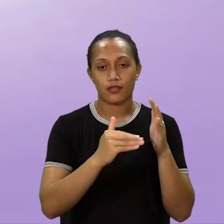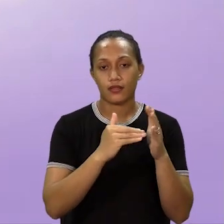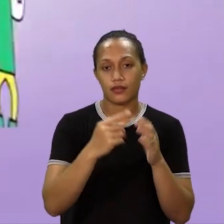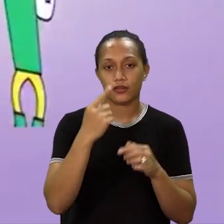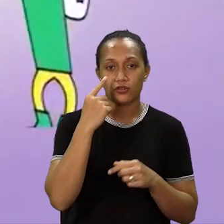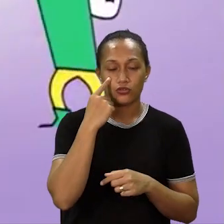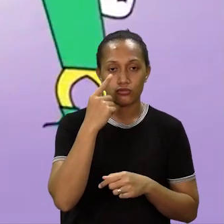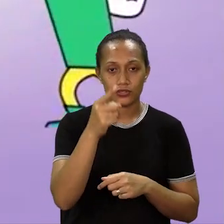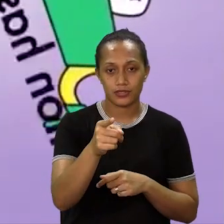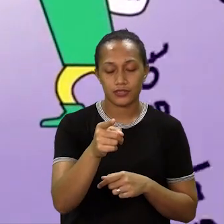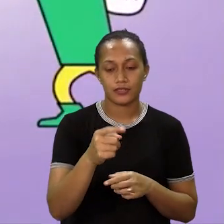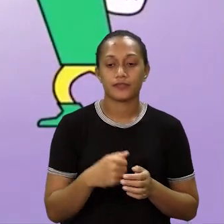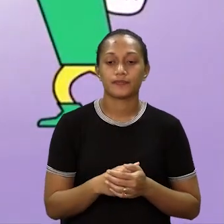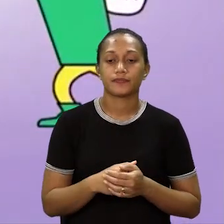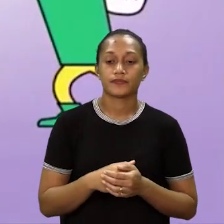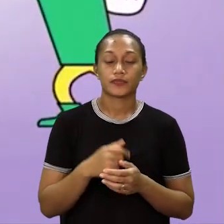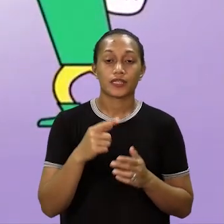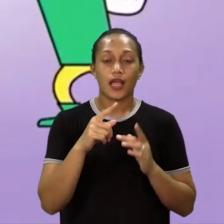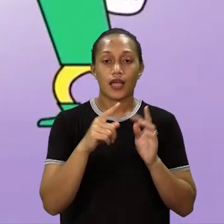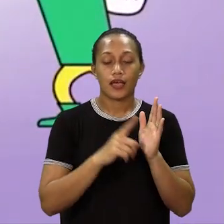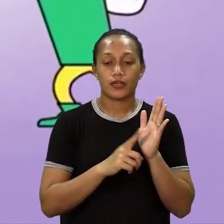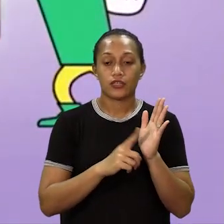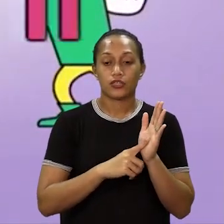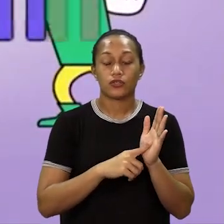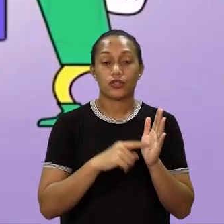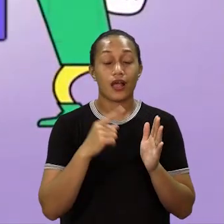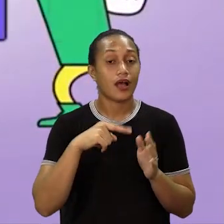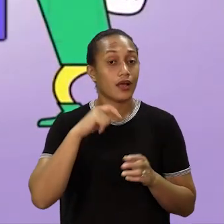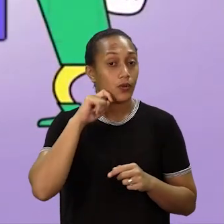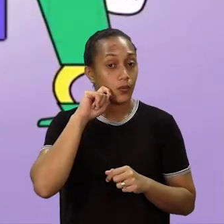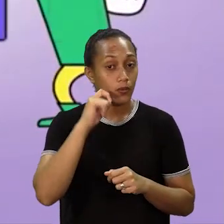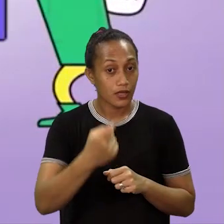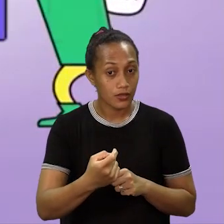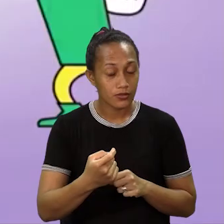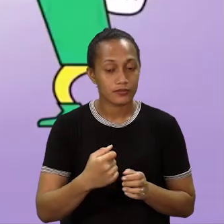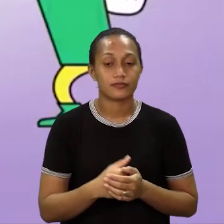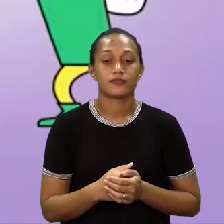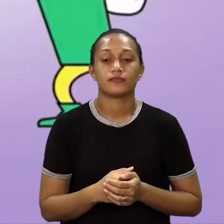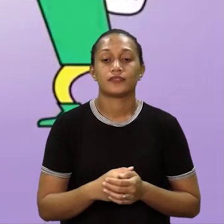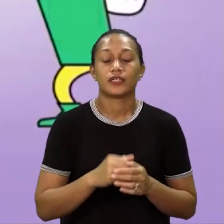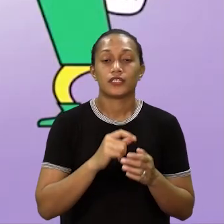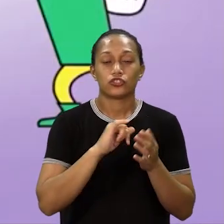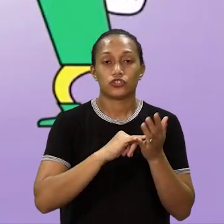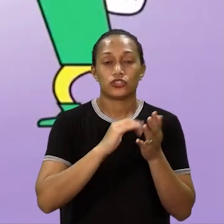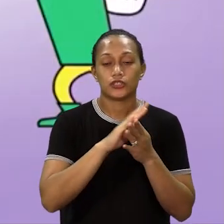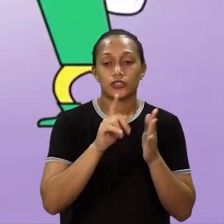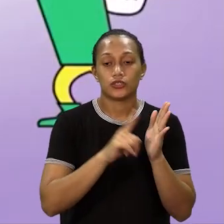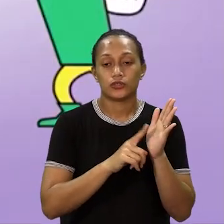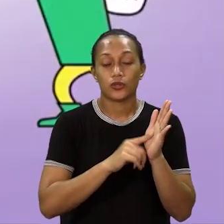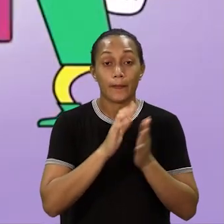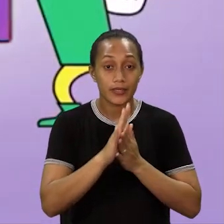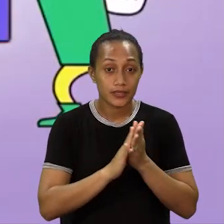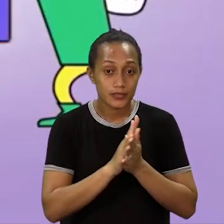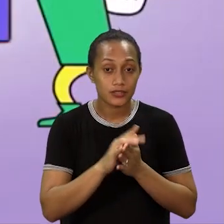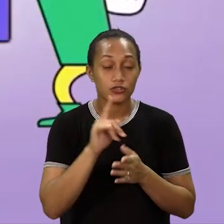apostrophe that takes the place of letters you see. I'll means I